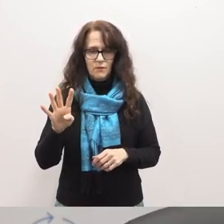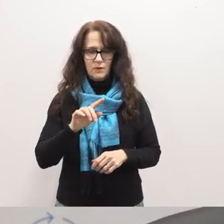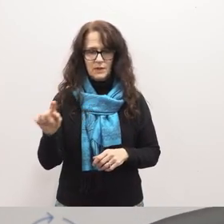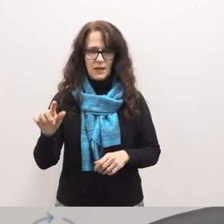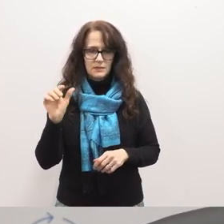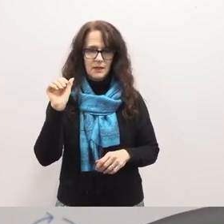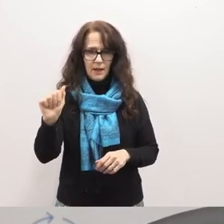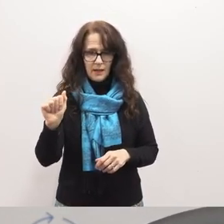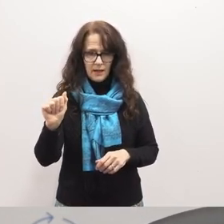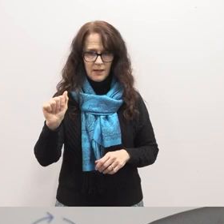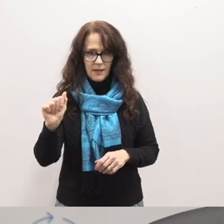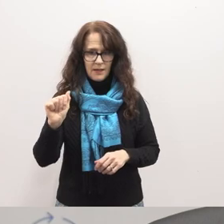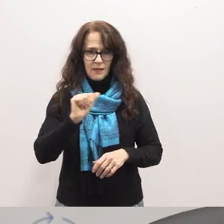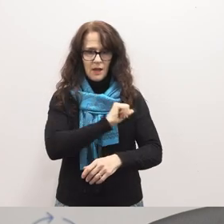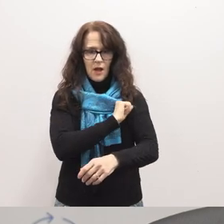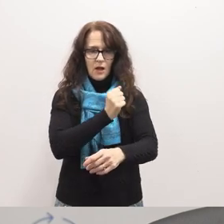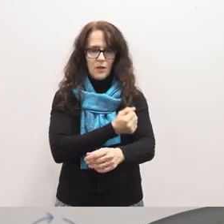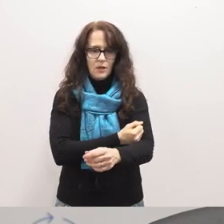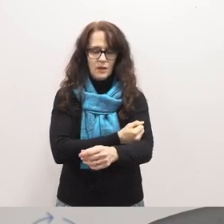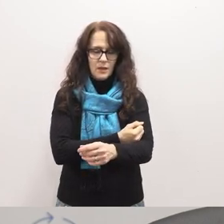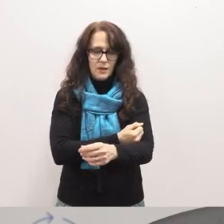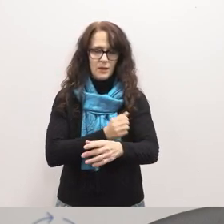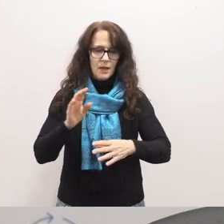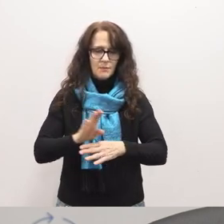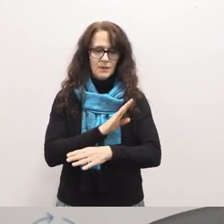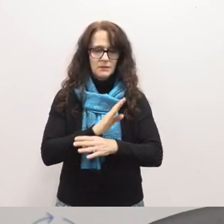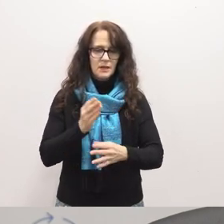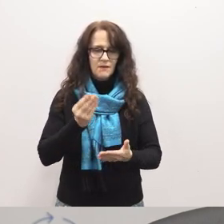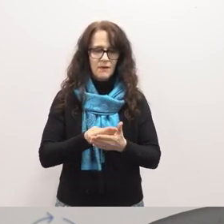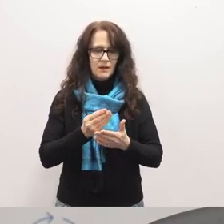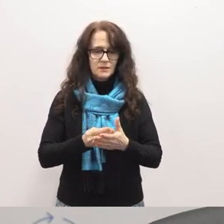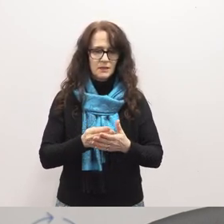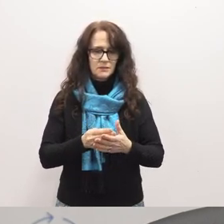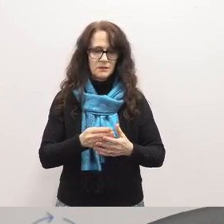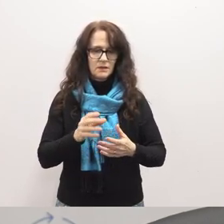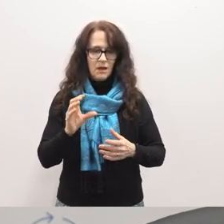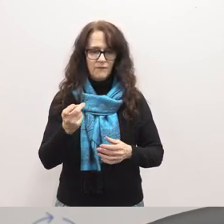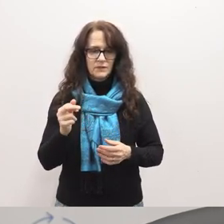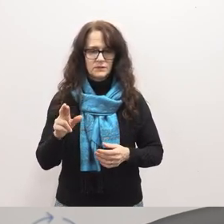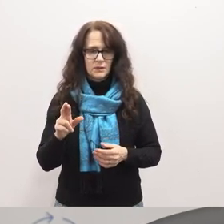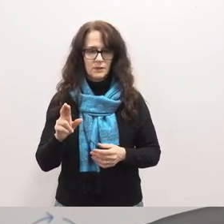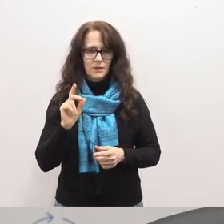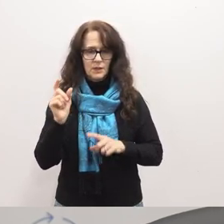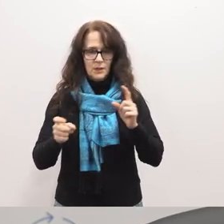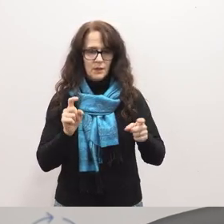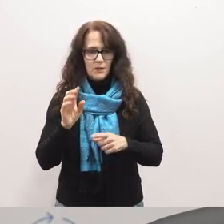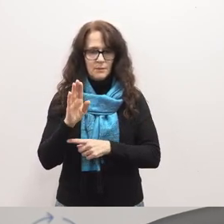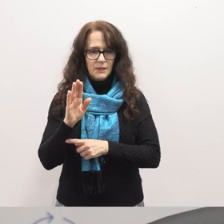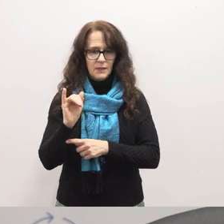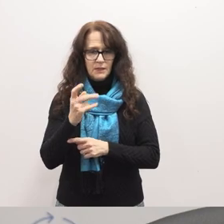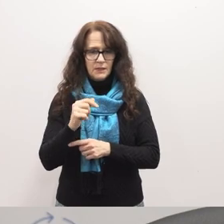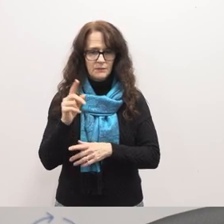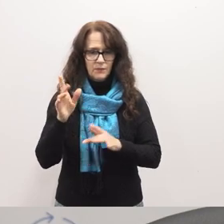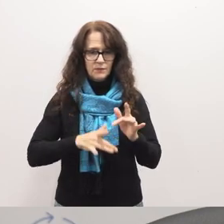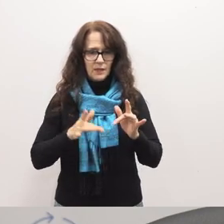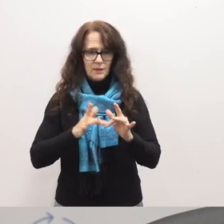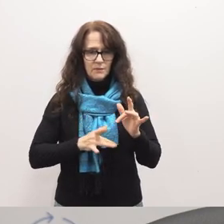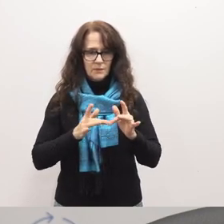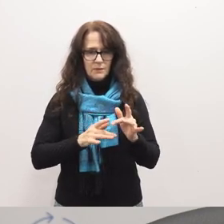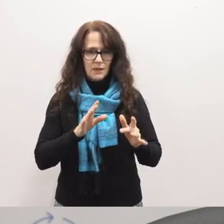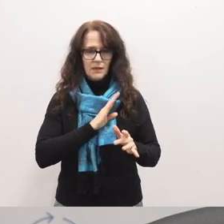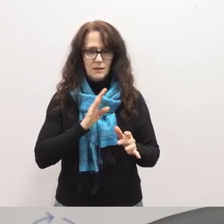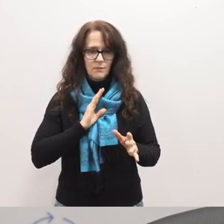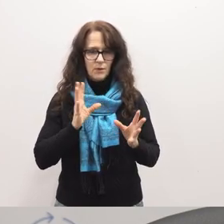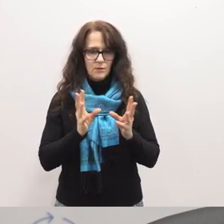011724-A. Authorizing Chief Business and Financial Officer to compensate Board Member Benitez for his absence at a board